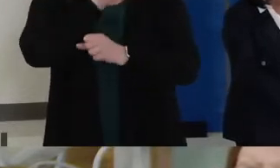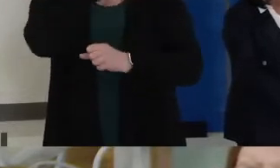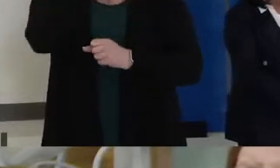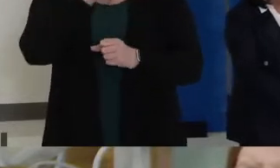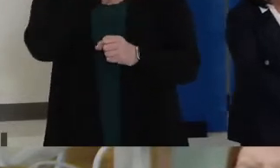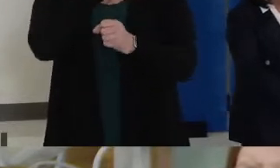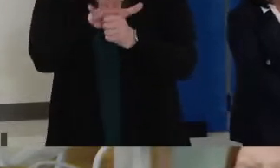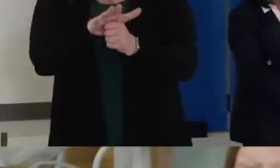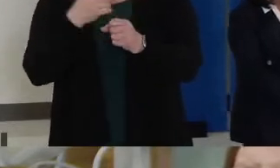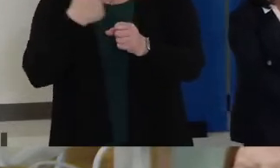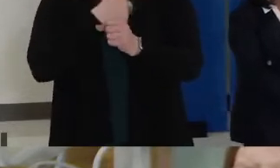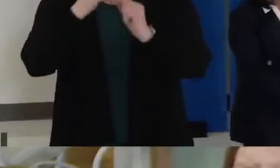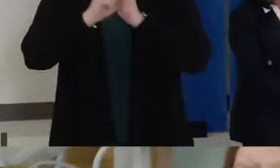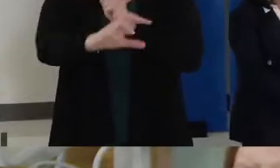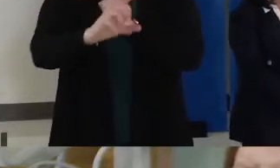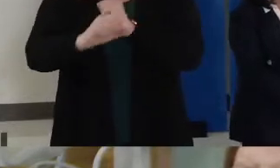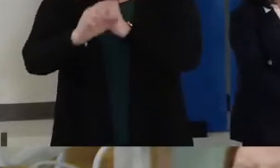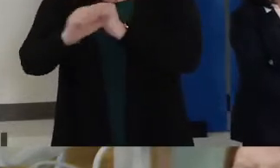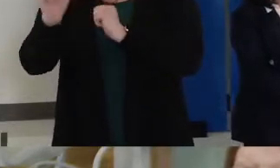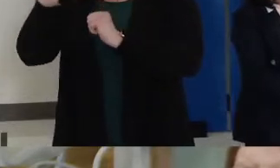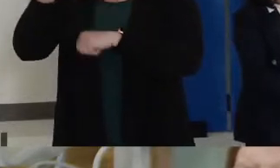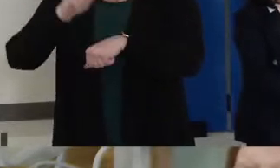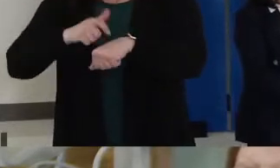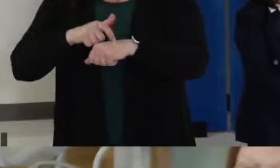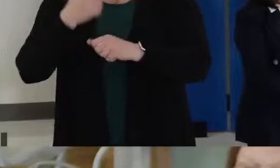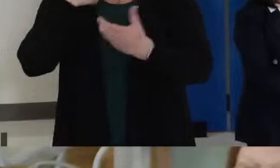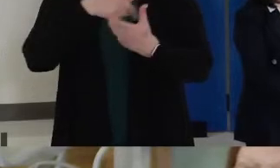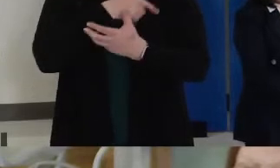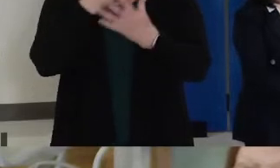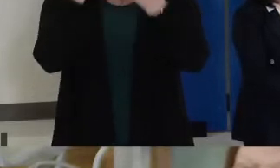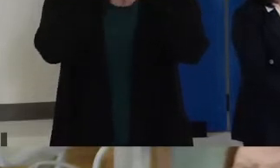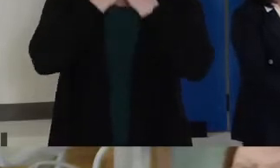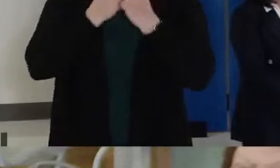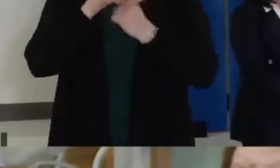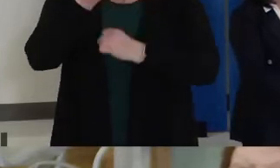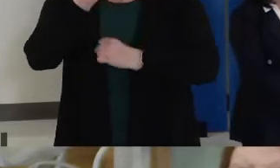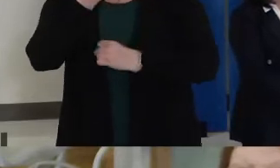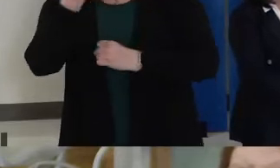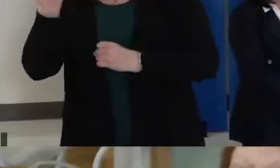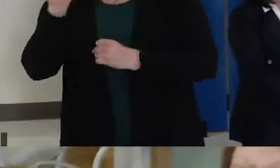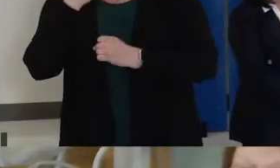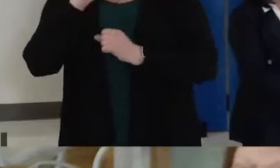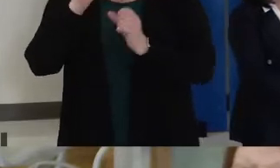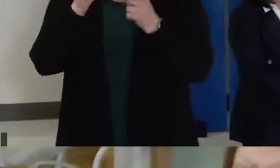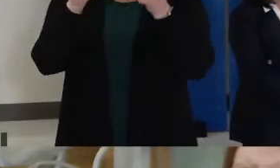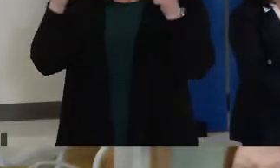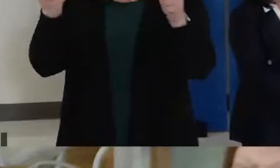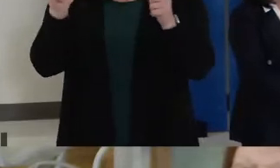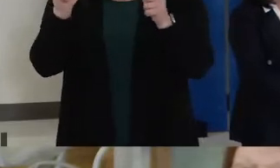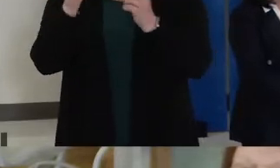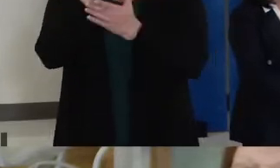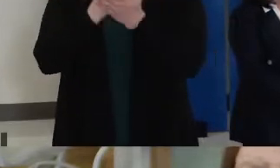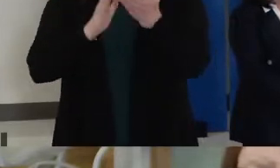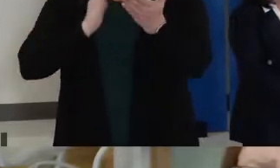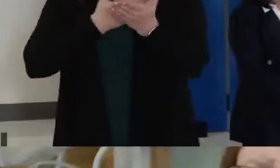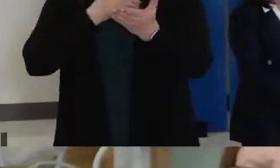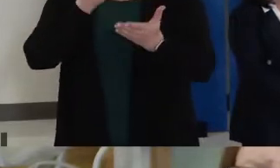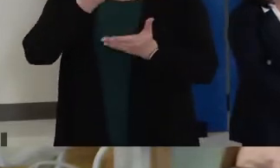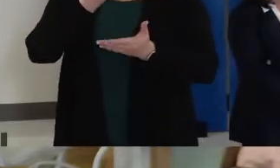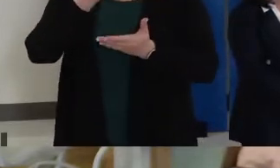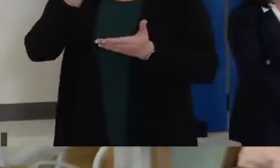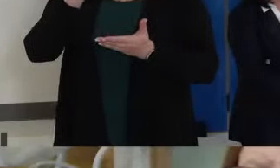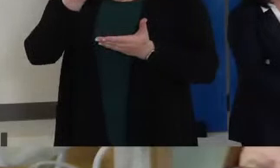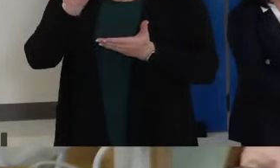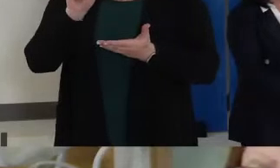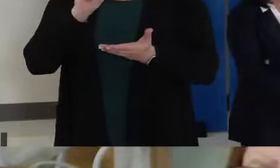promises that we promote all the time about how much we value our veterans as it relates to these issues. A big component of the bond is getting serious about